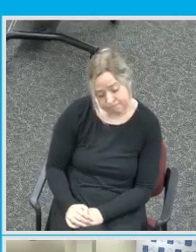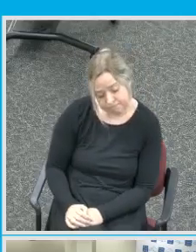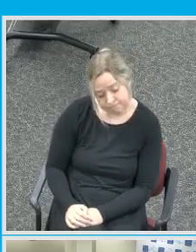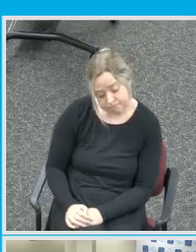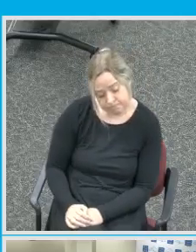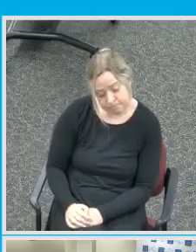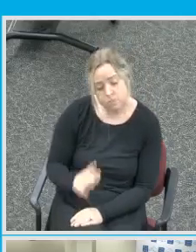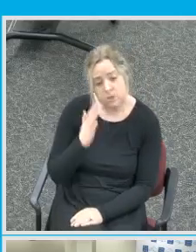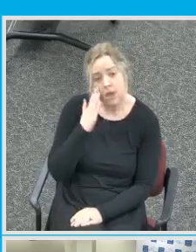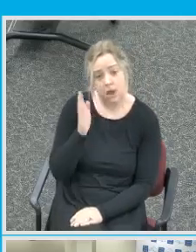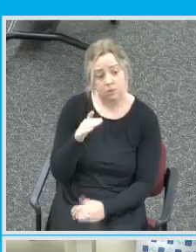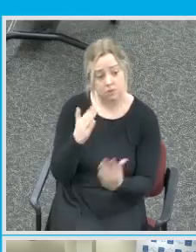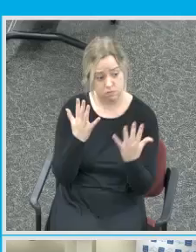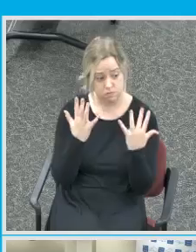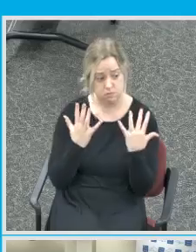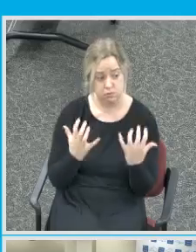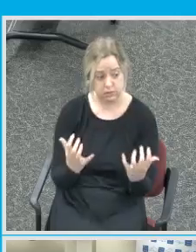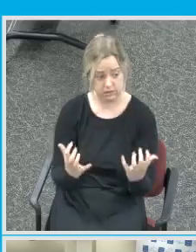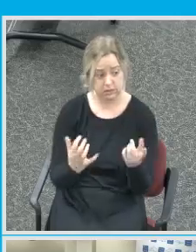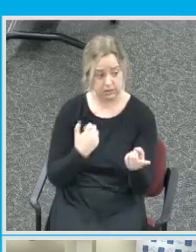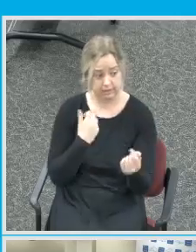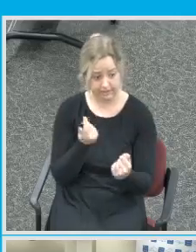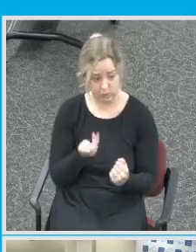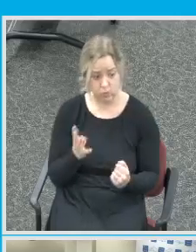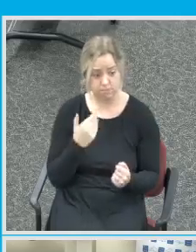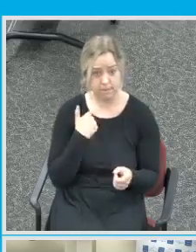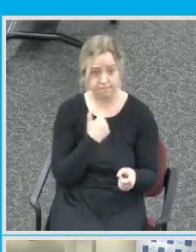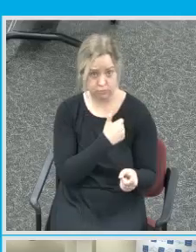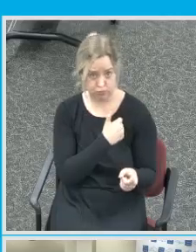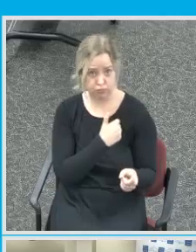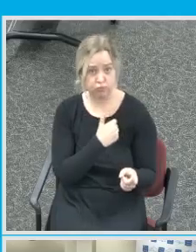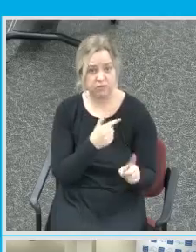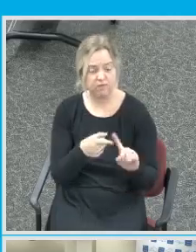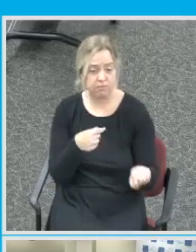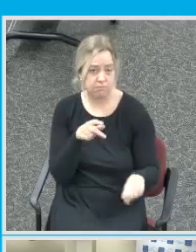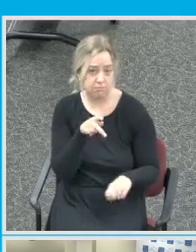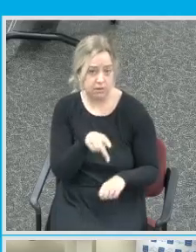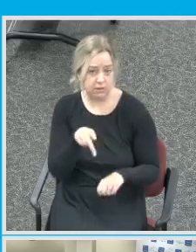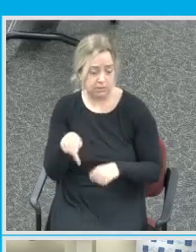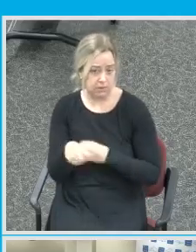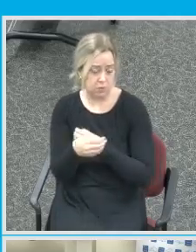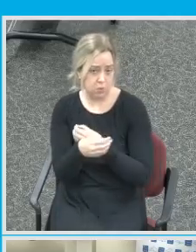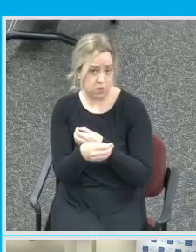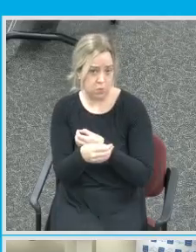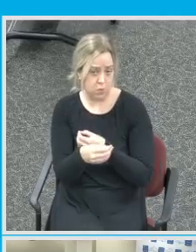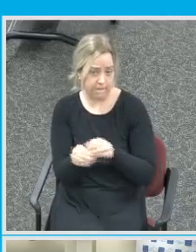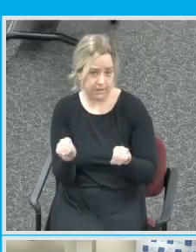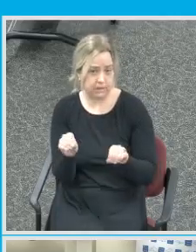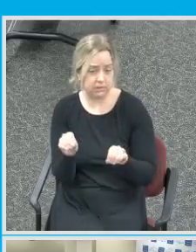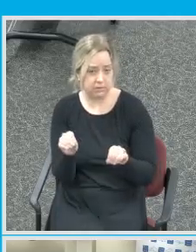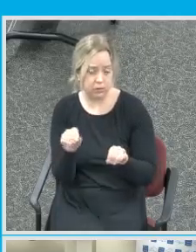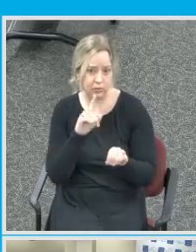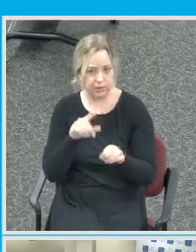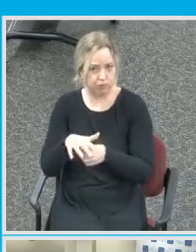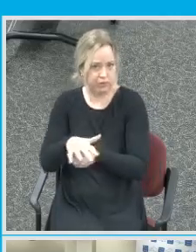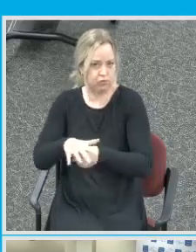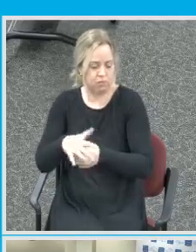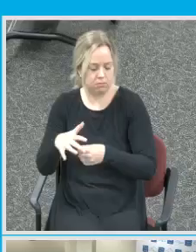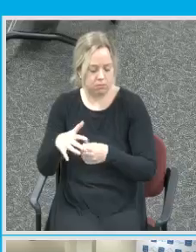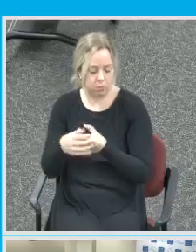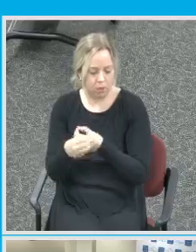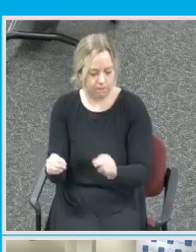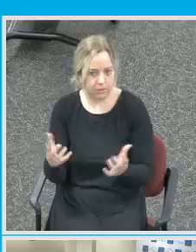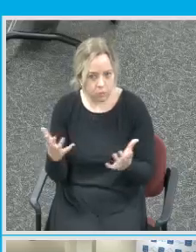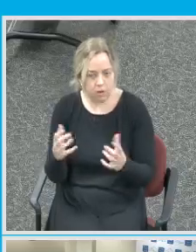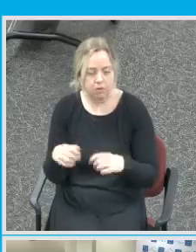I know that in the audience we have quite a few members of the Pikes Peak Regional Office of